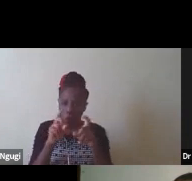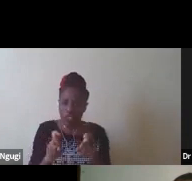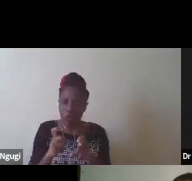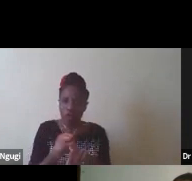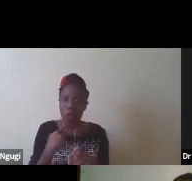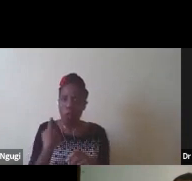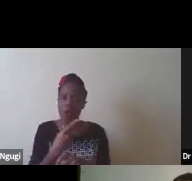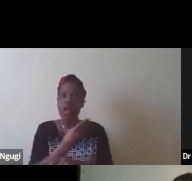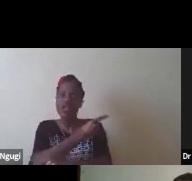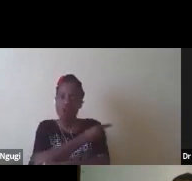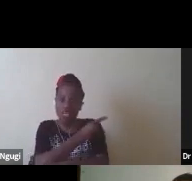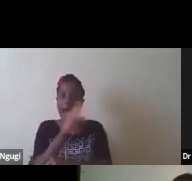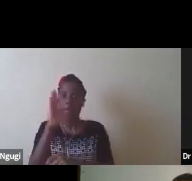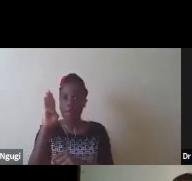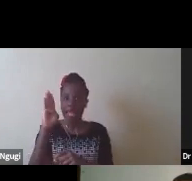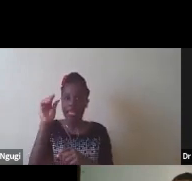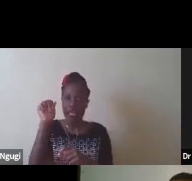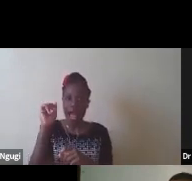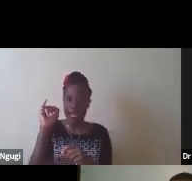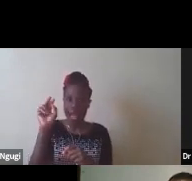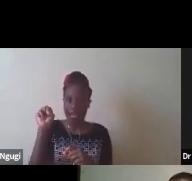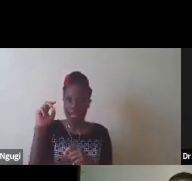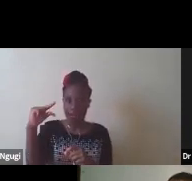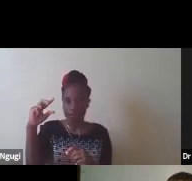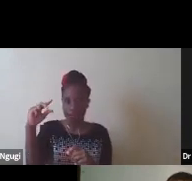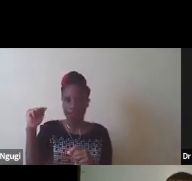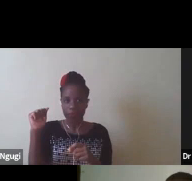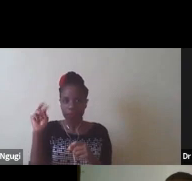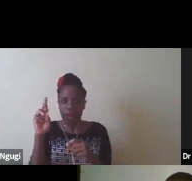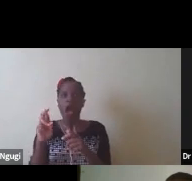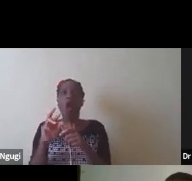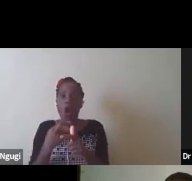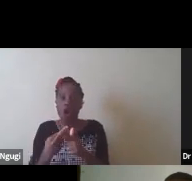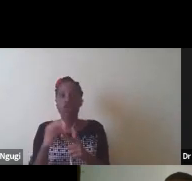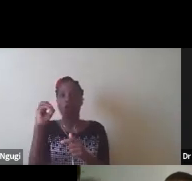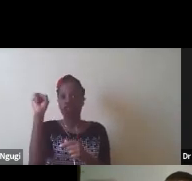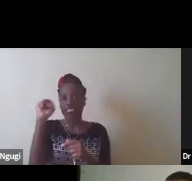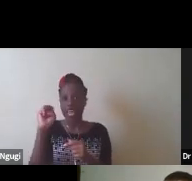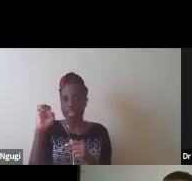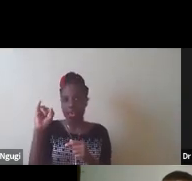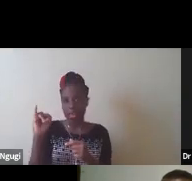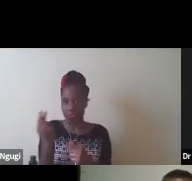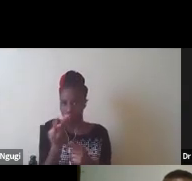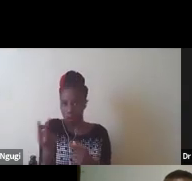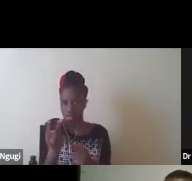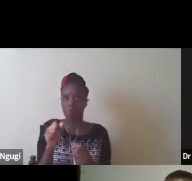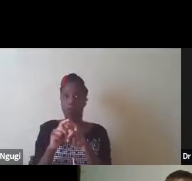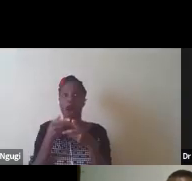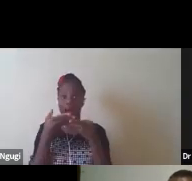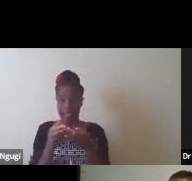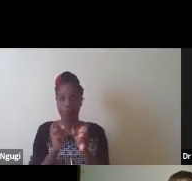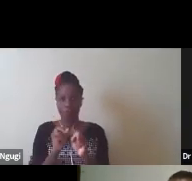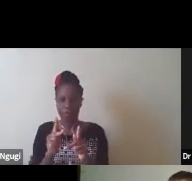It's from Dr. Baingana and Dr. Osei. Either of you can answer this question. This is from Graham